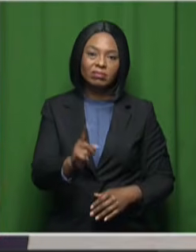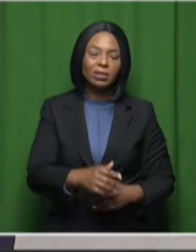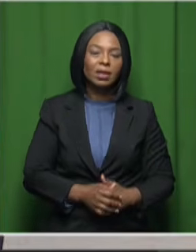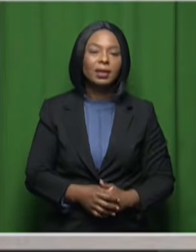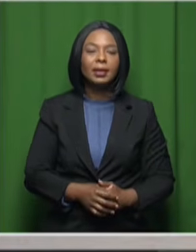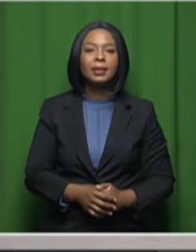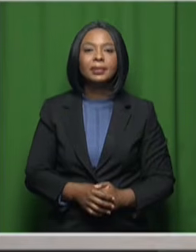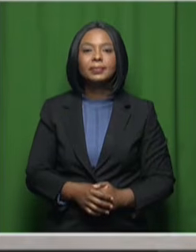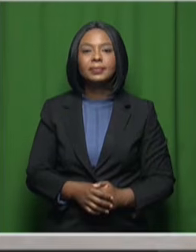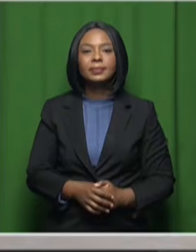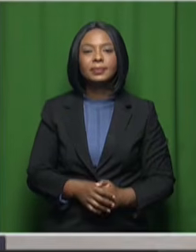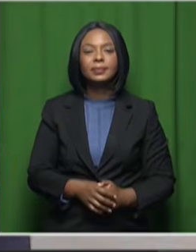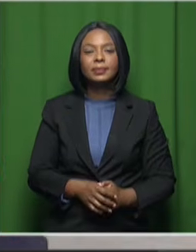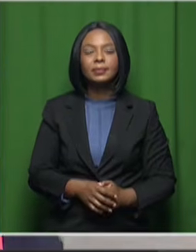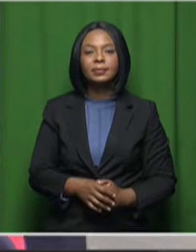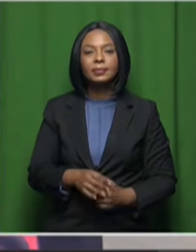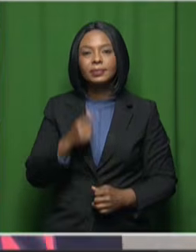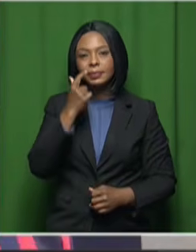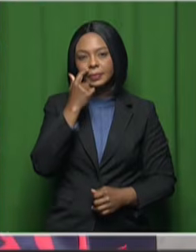When you speak to the